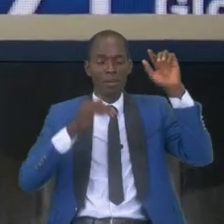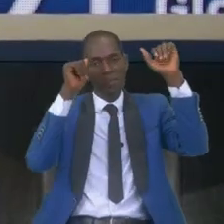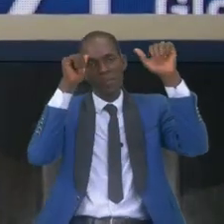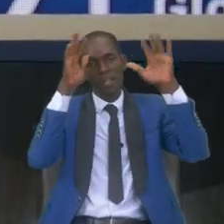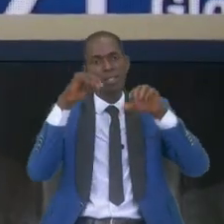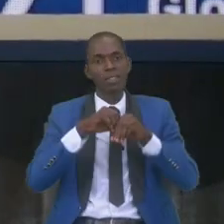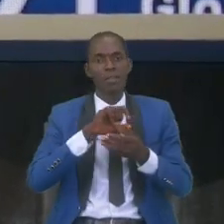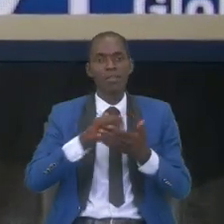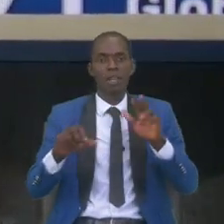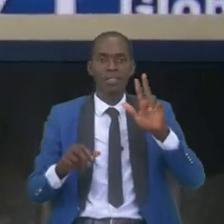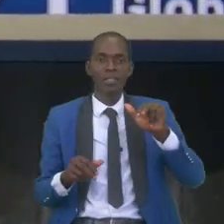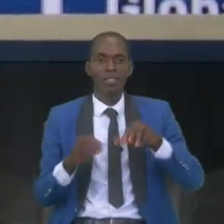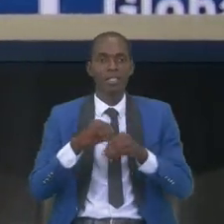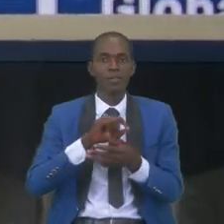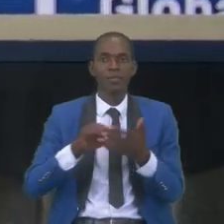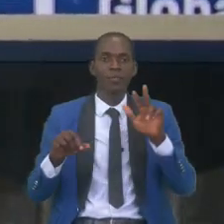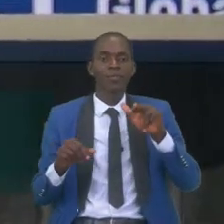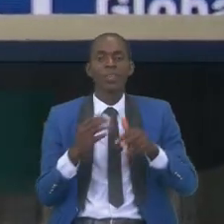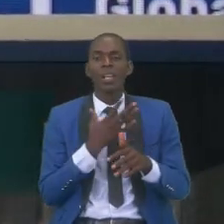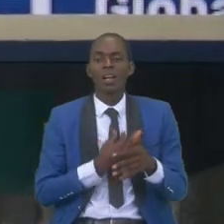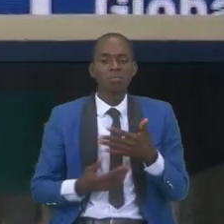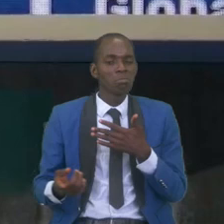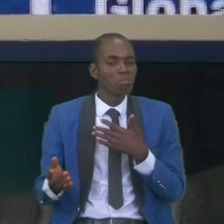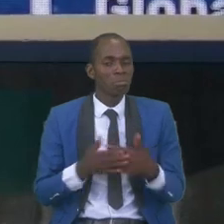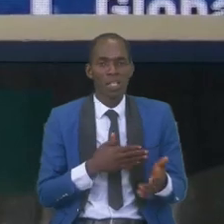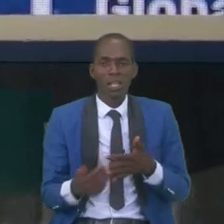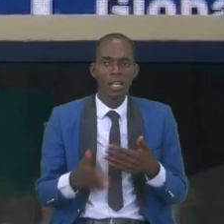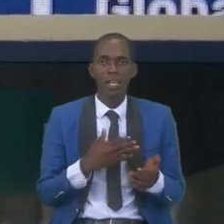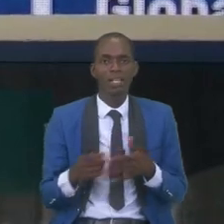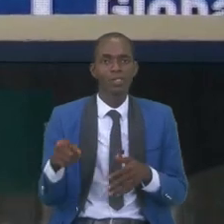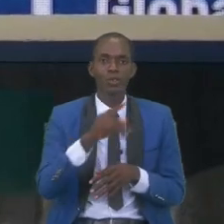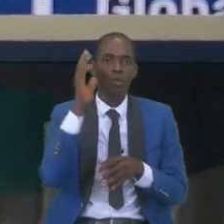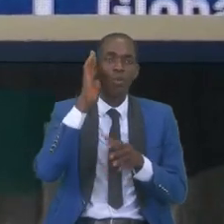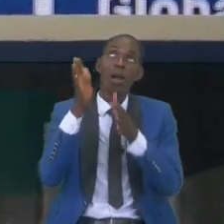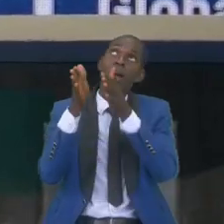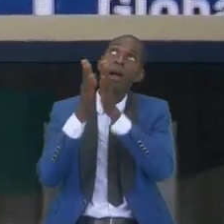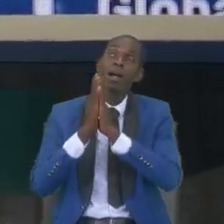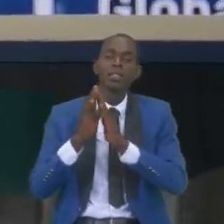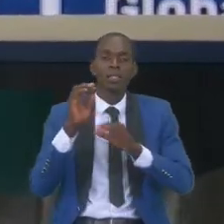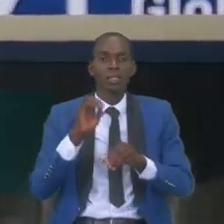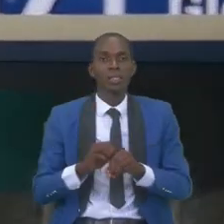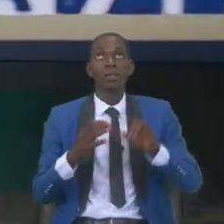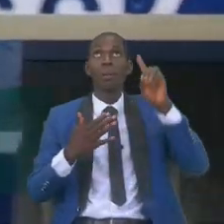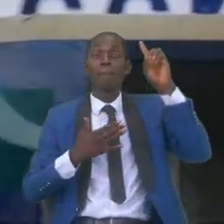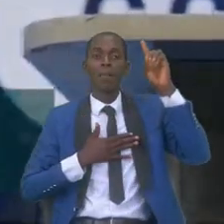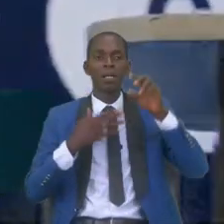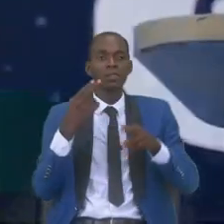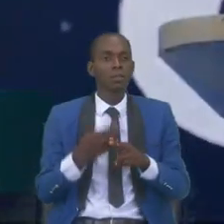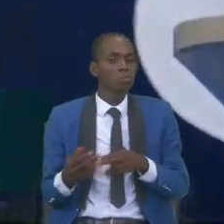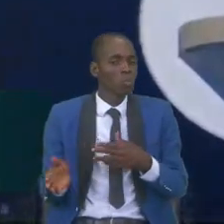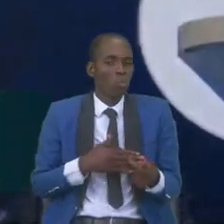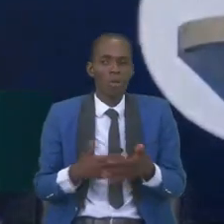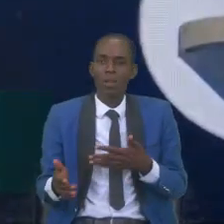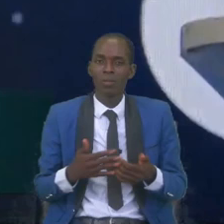it says in verse 13, and whatsoever ye shall ask in my name, whatsoever